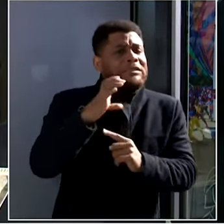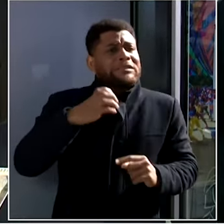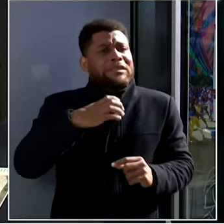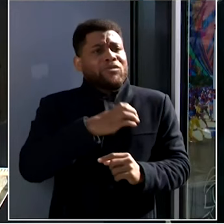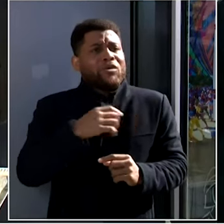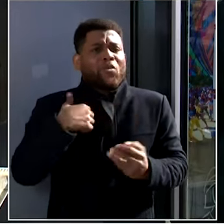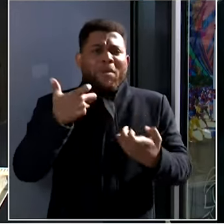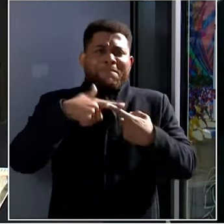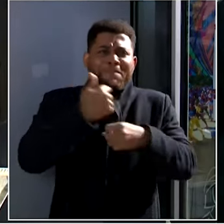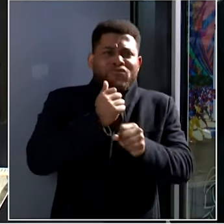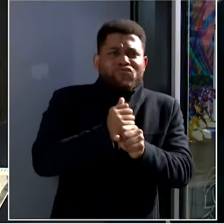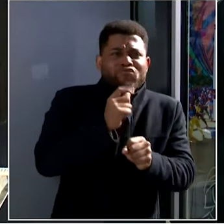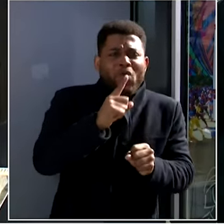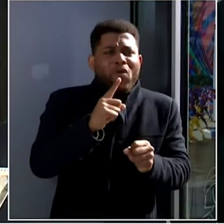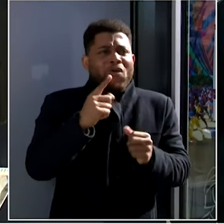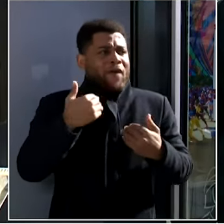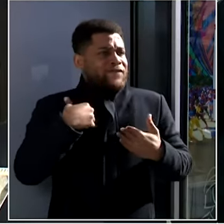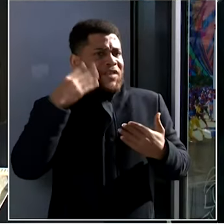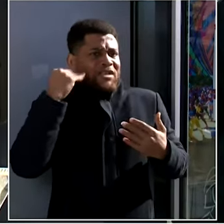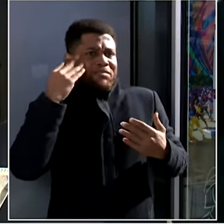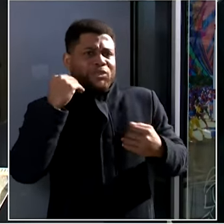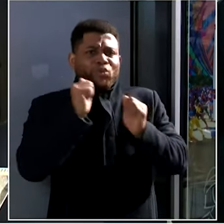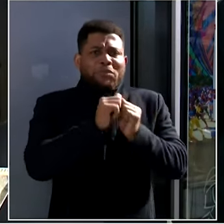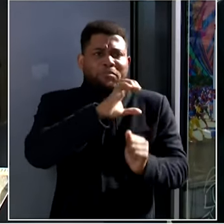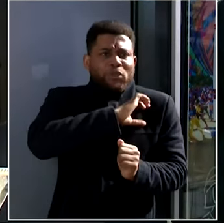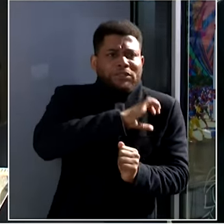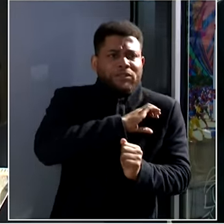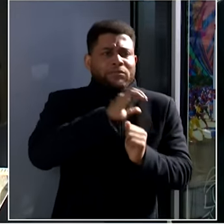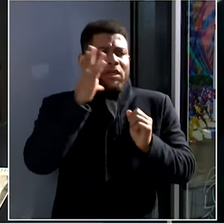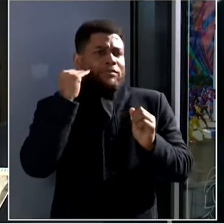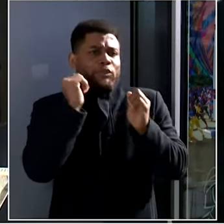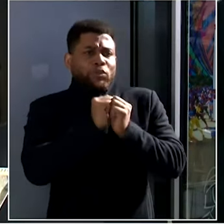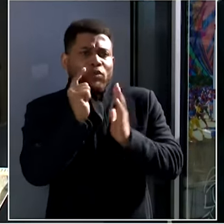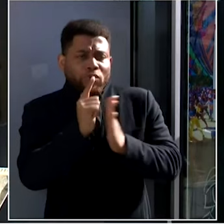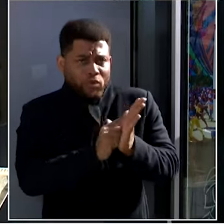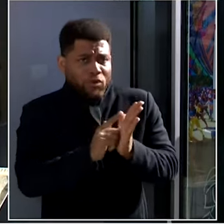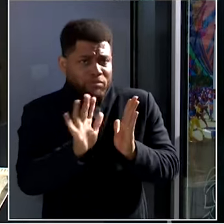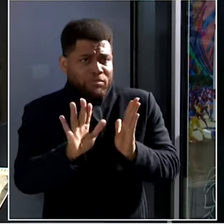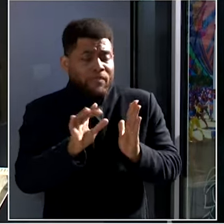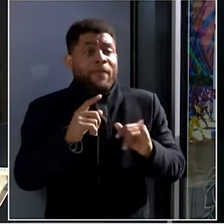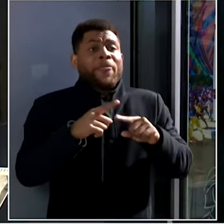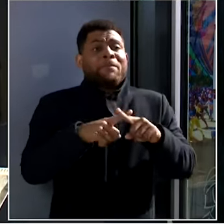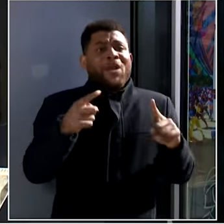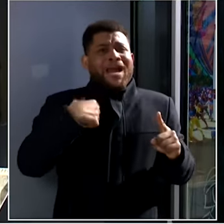the sentencing commission, I think there's long been a belief that the